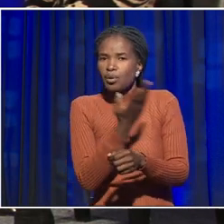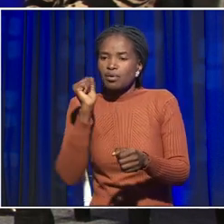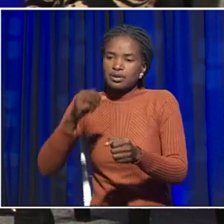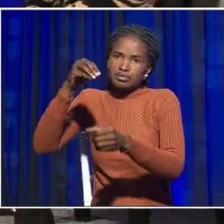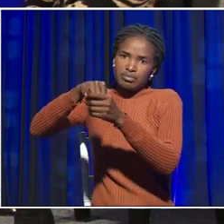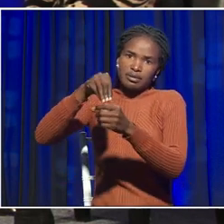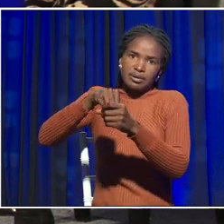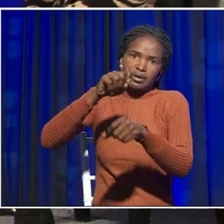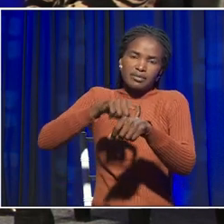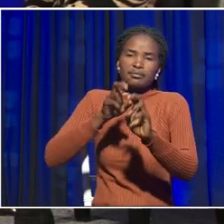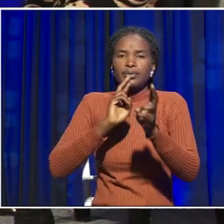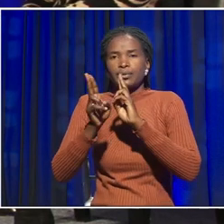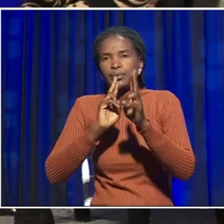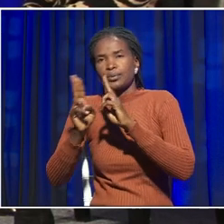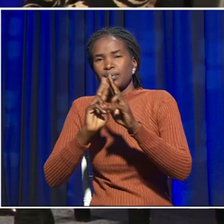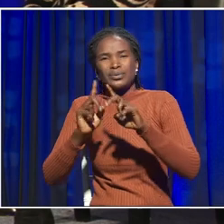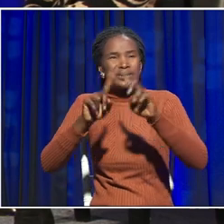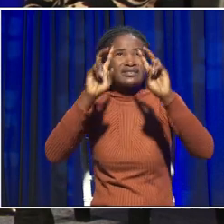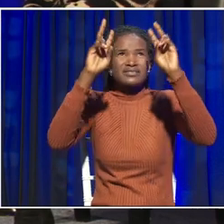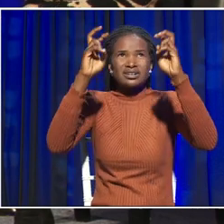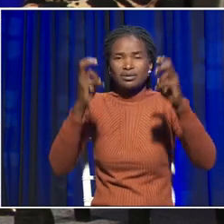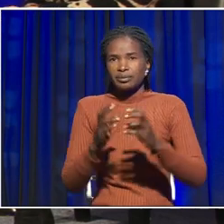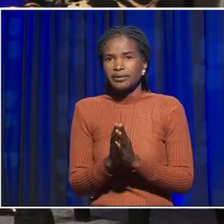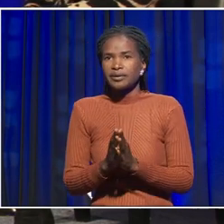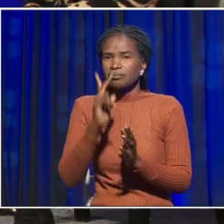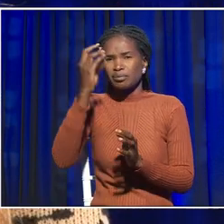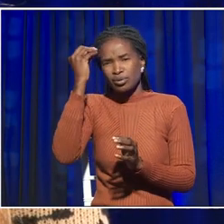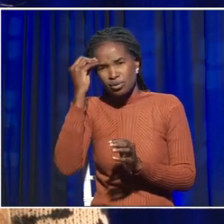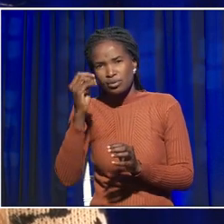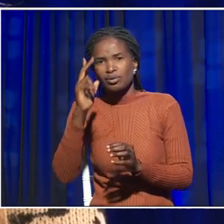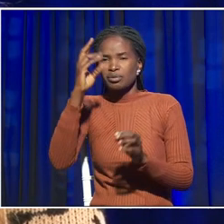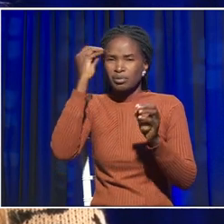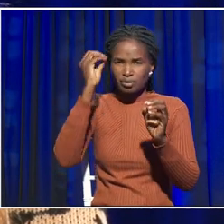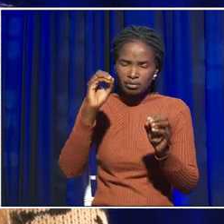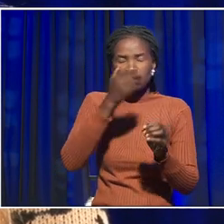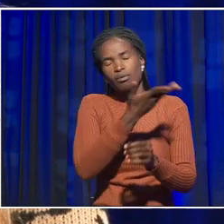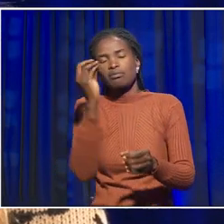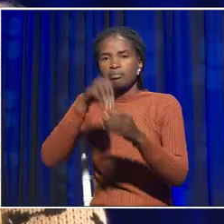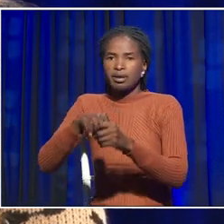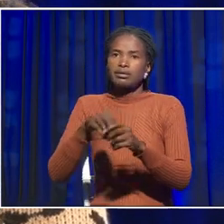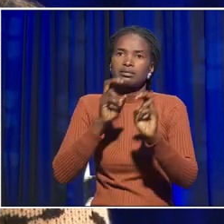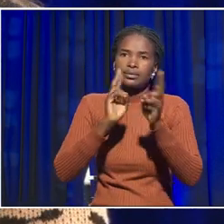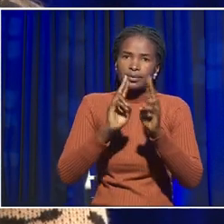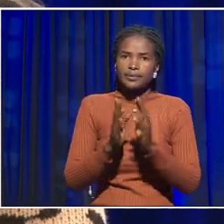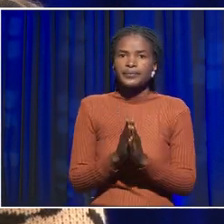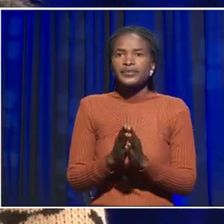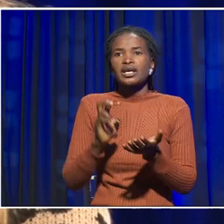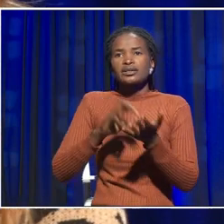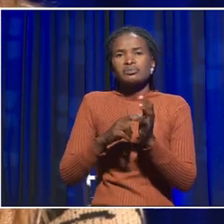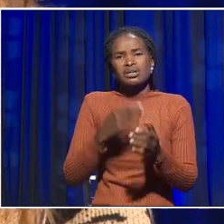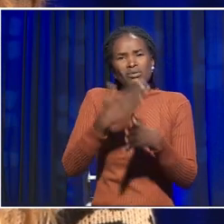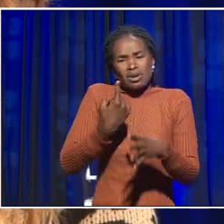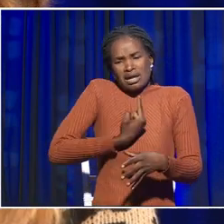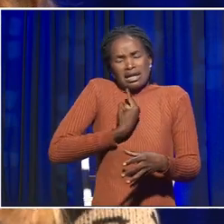interdependence discussion. Absolutely. And you couldn't be more right, because today we're talking about, you know, breaking the silos. Yeah. We